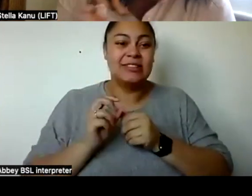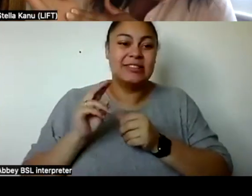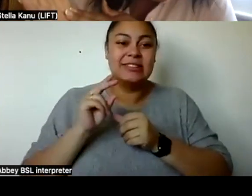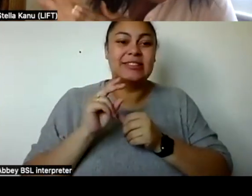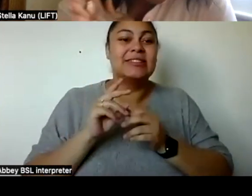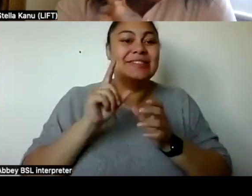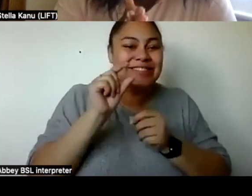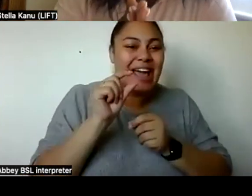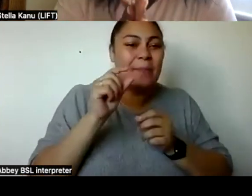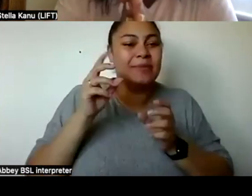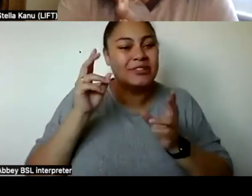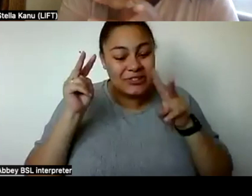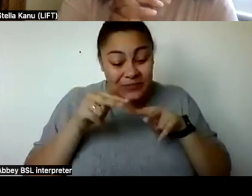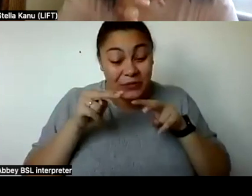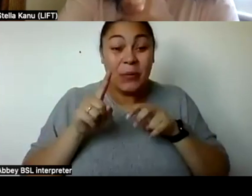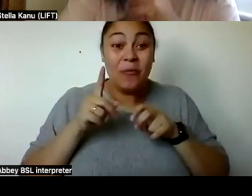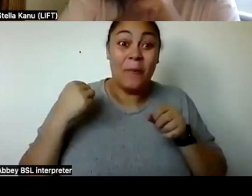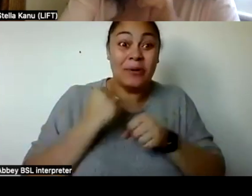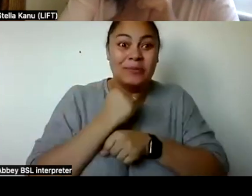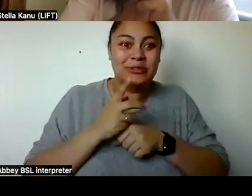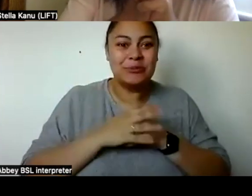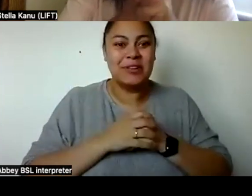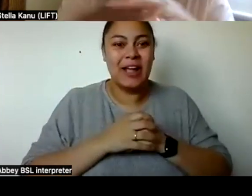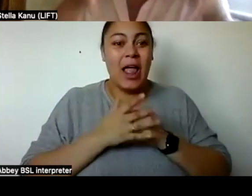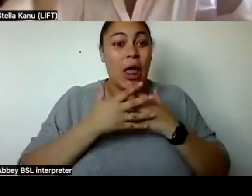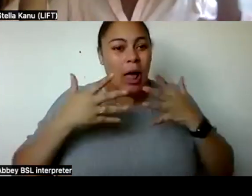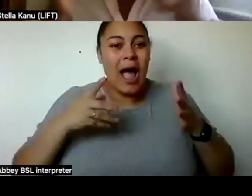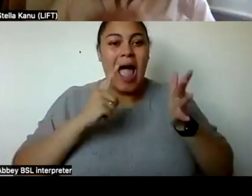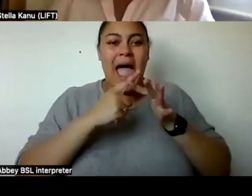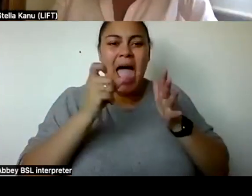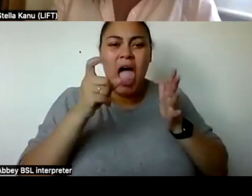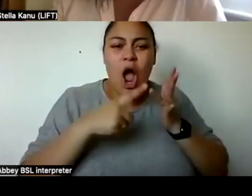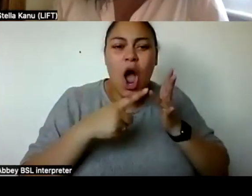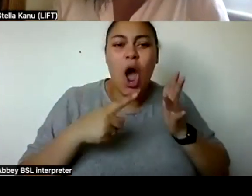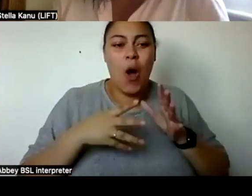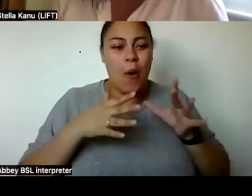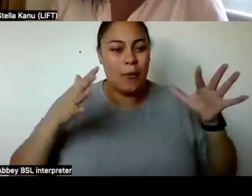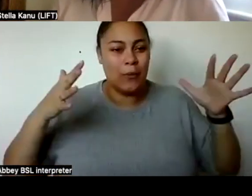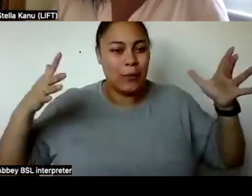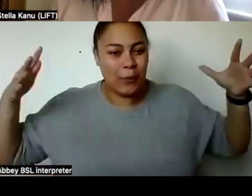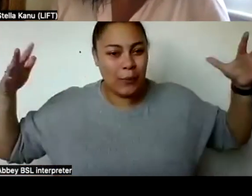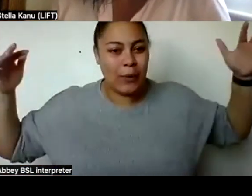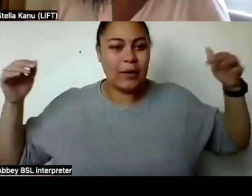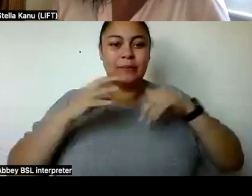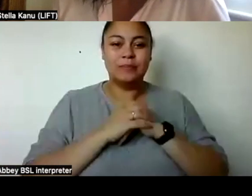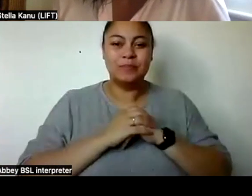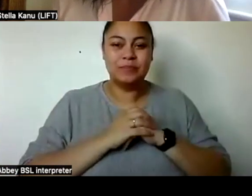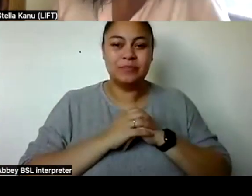been. And yeah, lots and lots of echoes and more besides, I think, which we'll get into later.